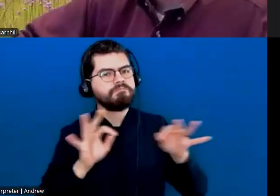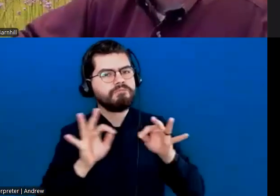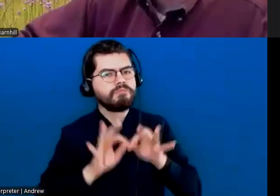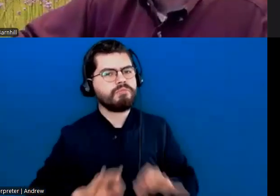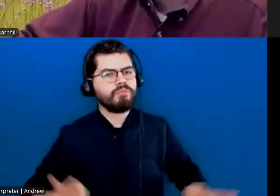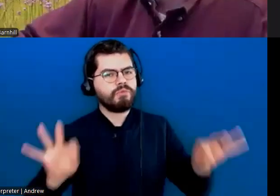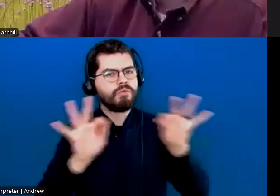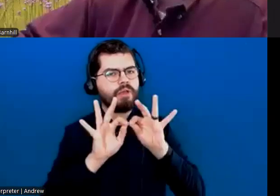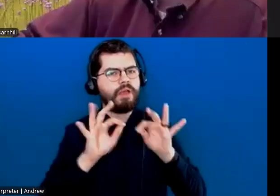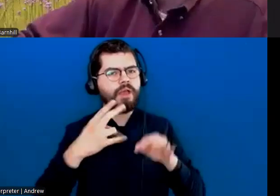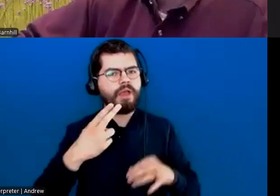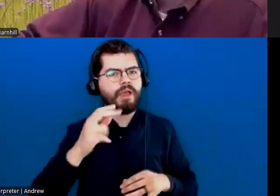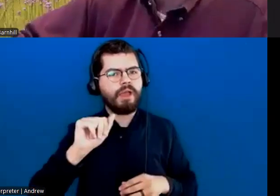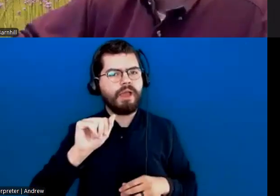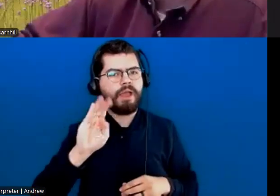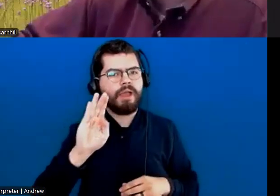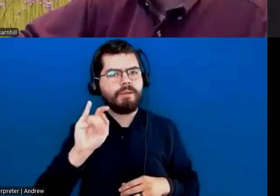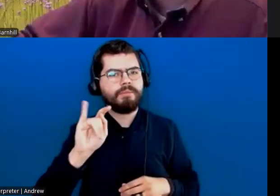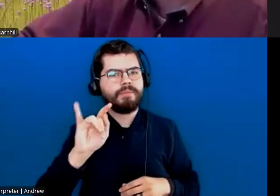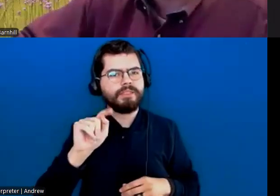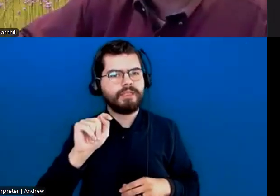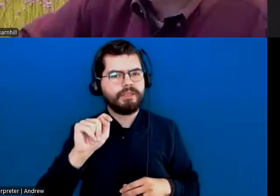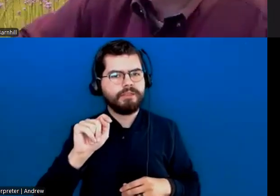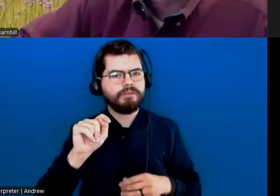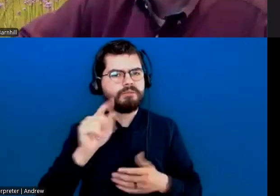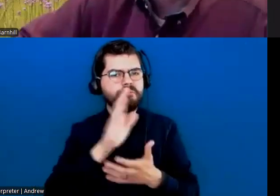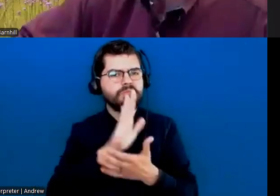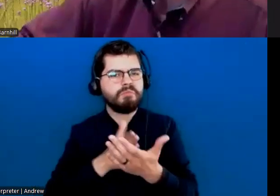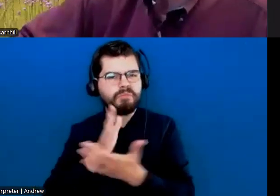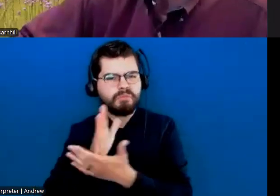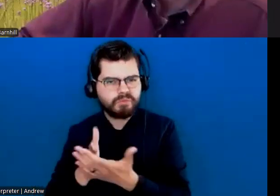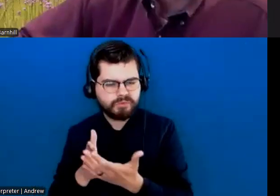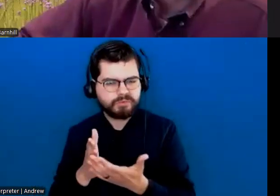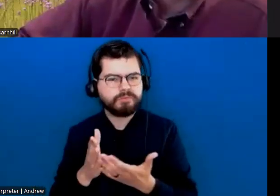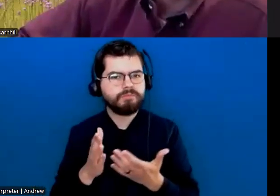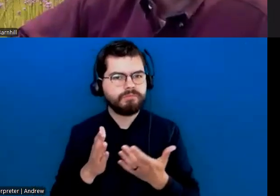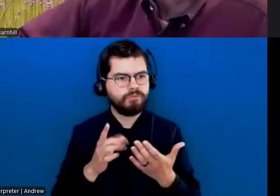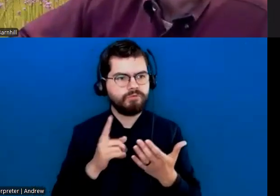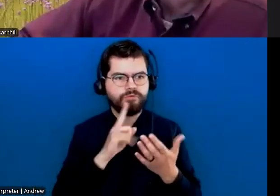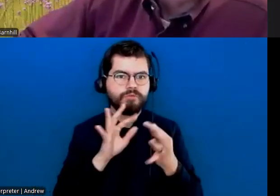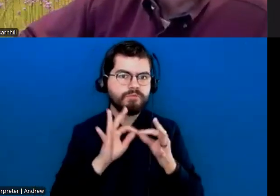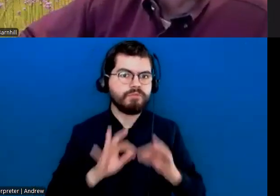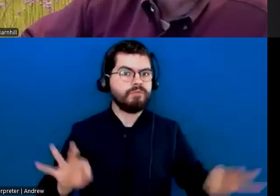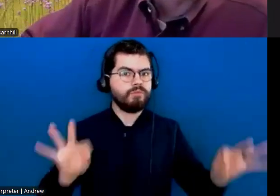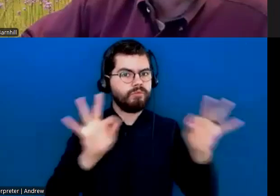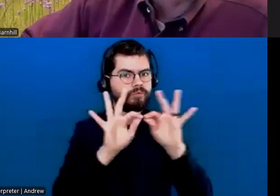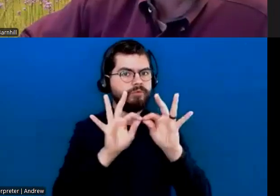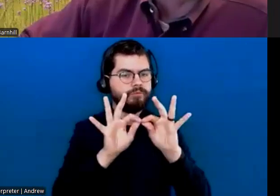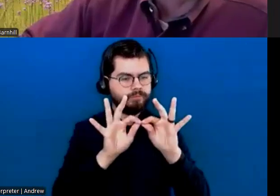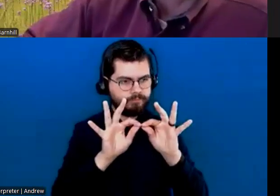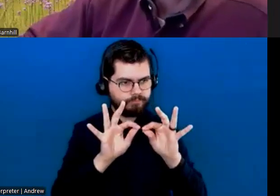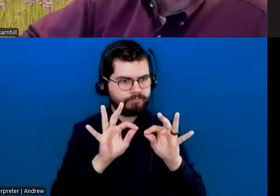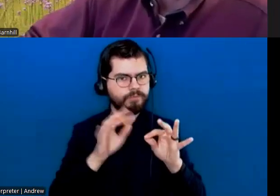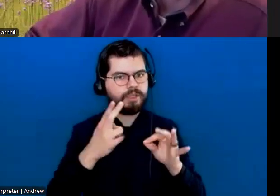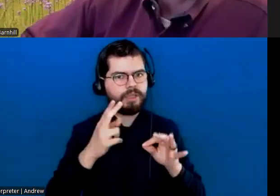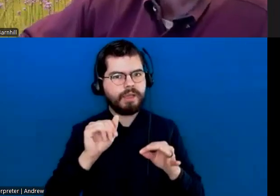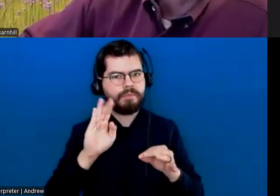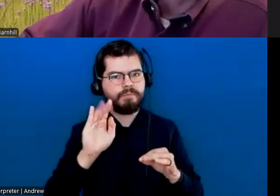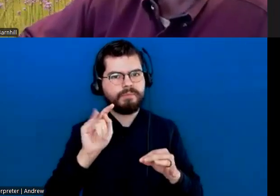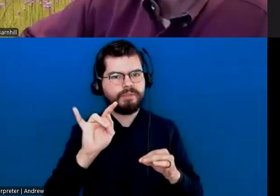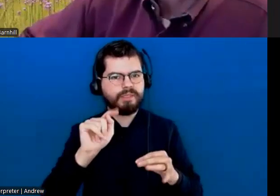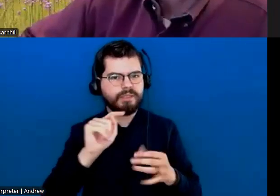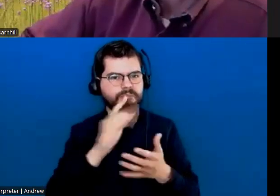something we may call desired forest or habitat conditions in the areas that you manage. Kind of paint a picture of what you're